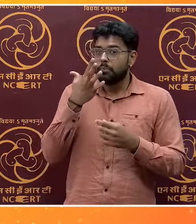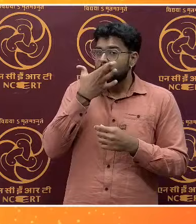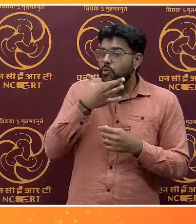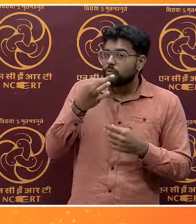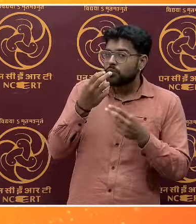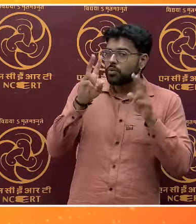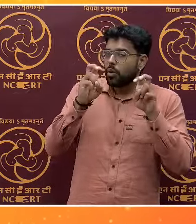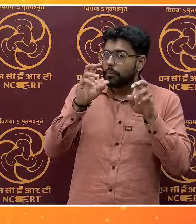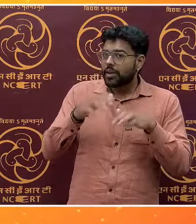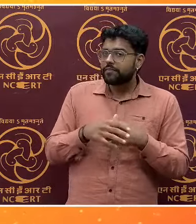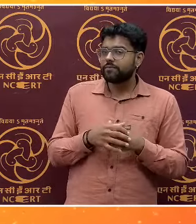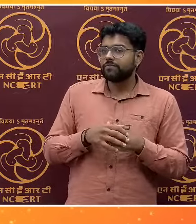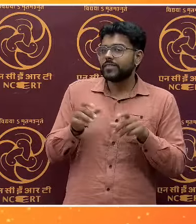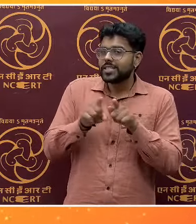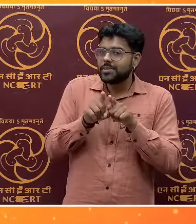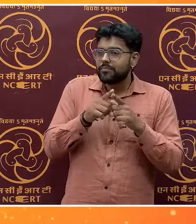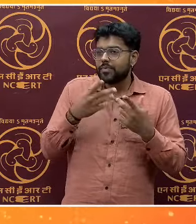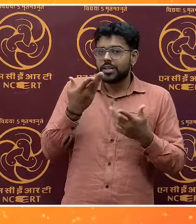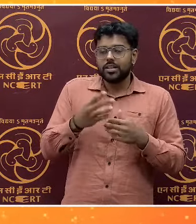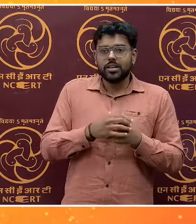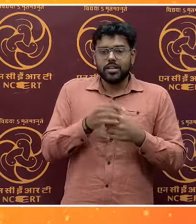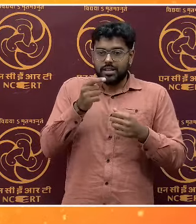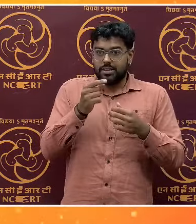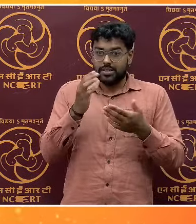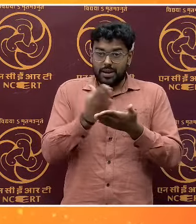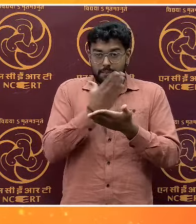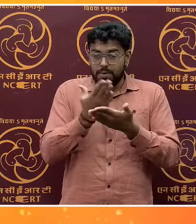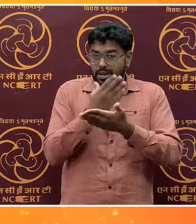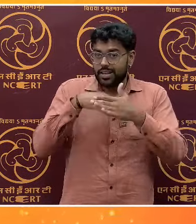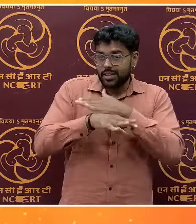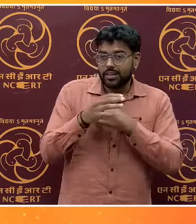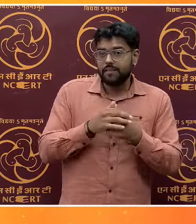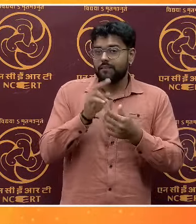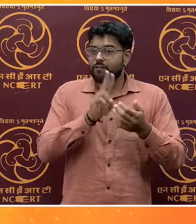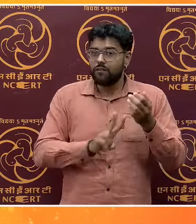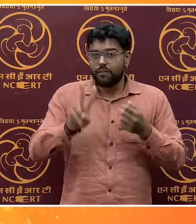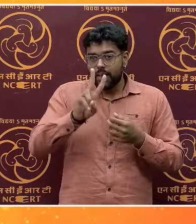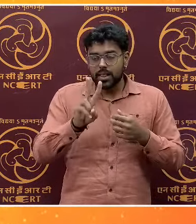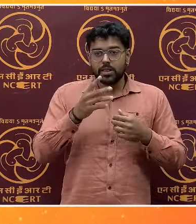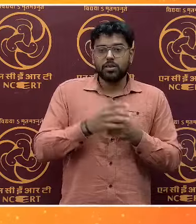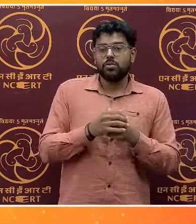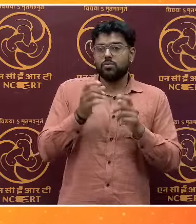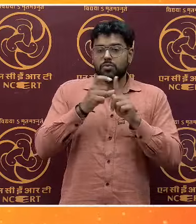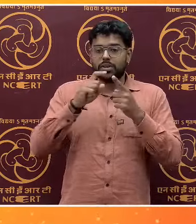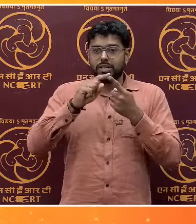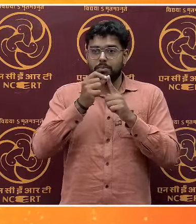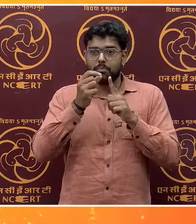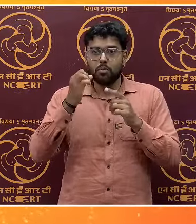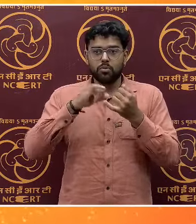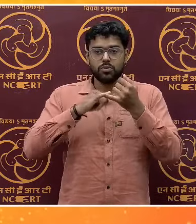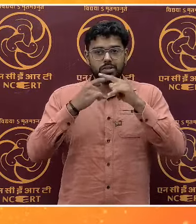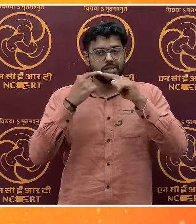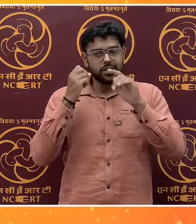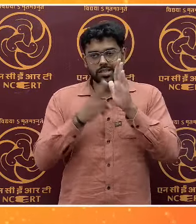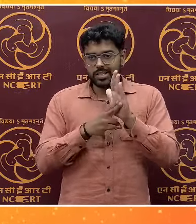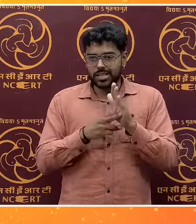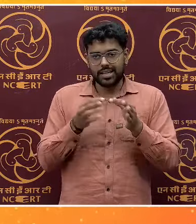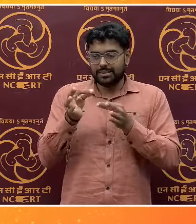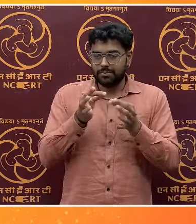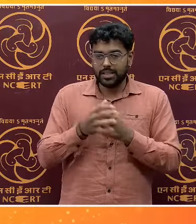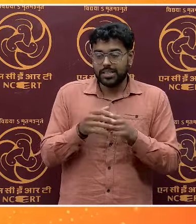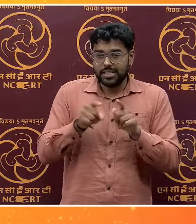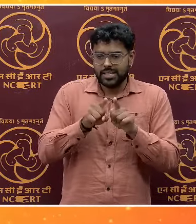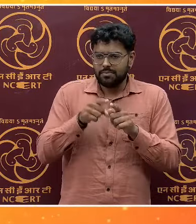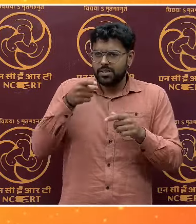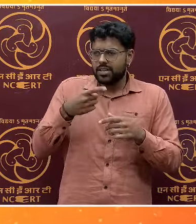beautiful topic, and since, as the unit says, we will be talking about values and Value, dispositions yes. also. So, how do you think it is